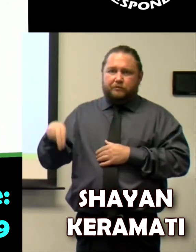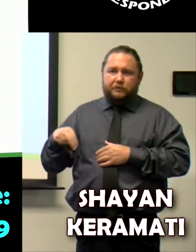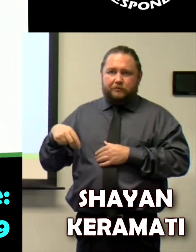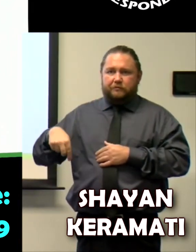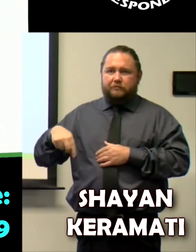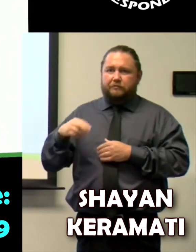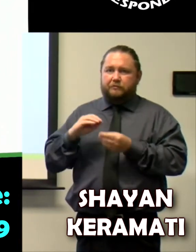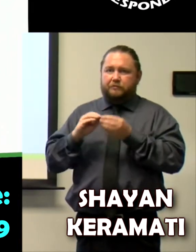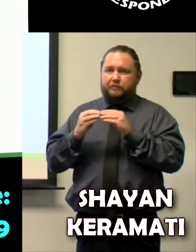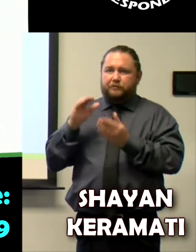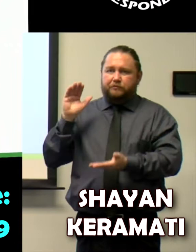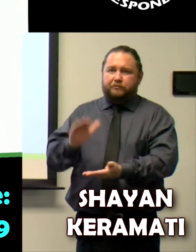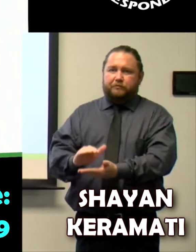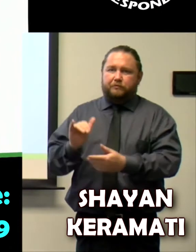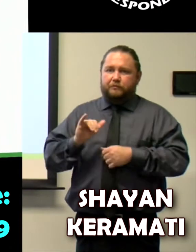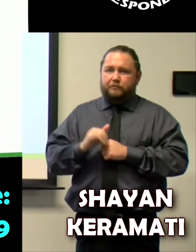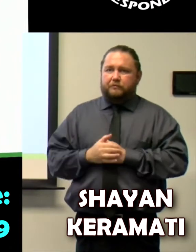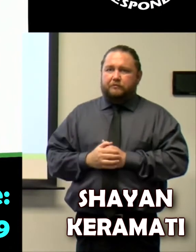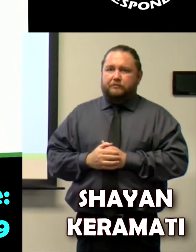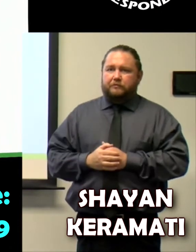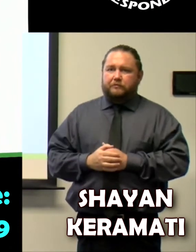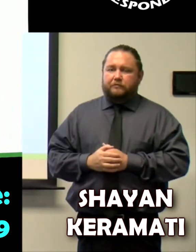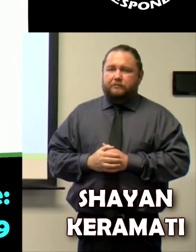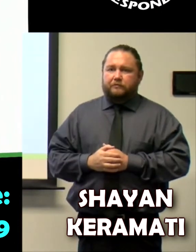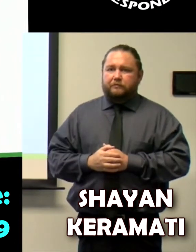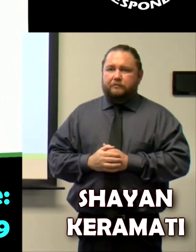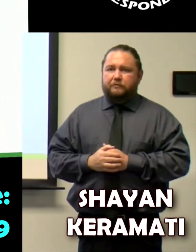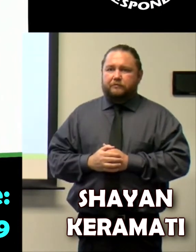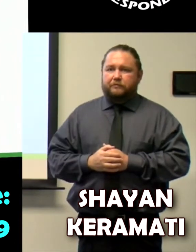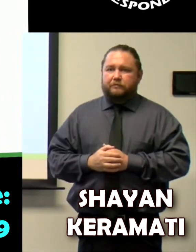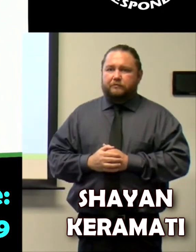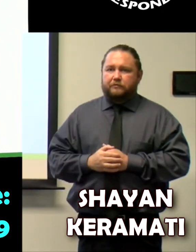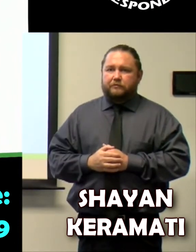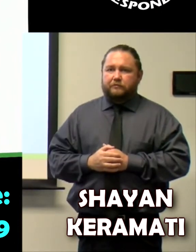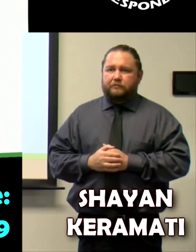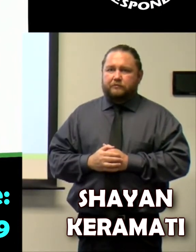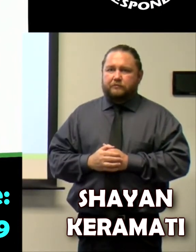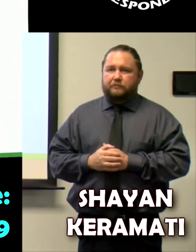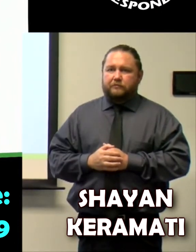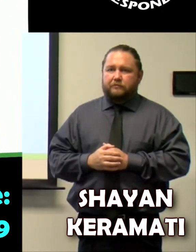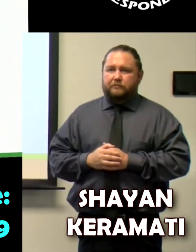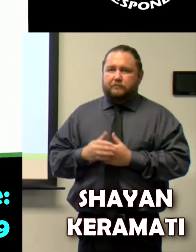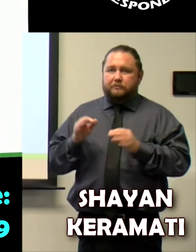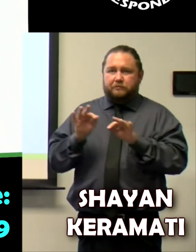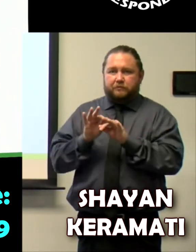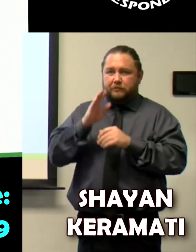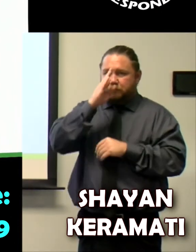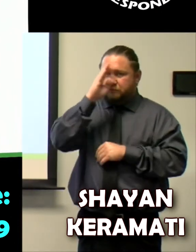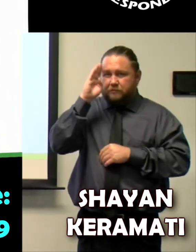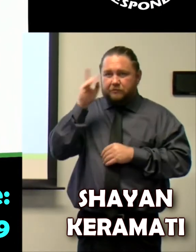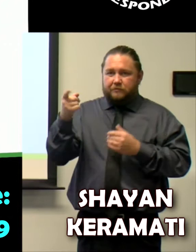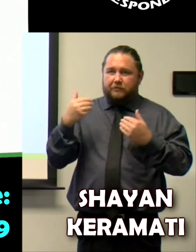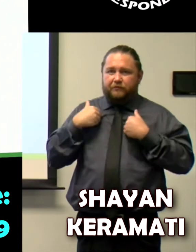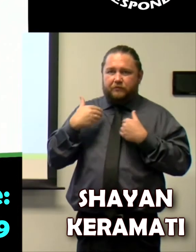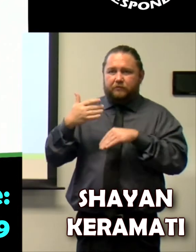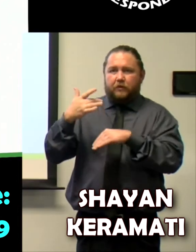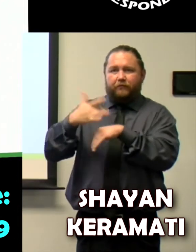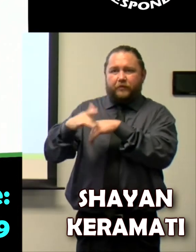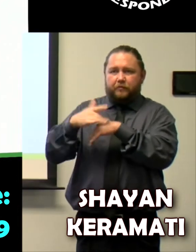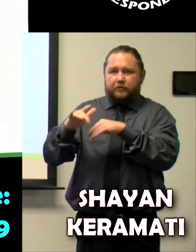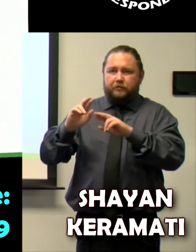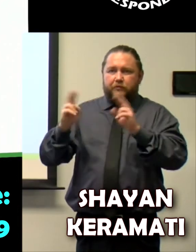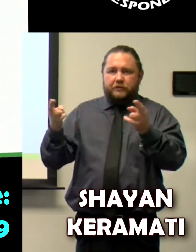testing, and they can treat all patients without being stressing their capacity, and that's been true for quite some